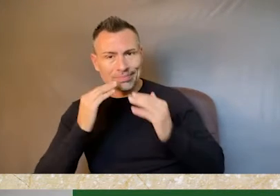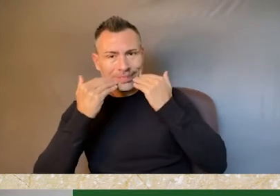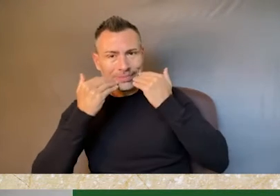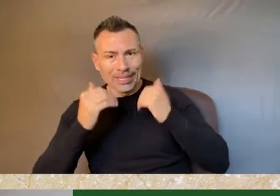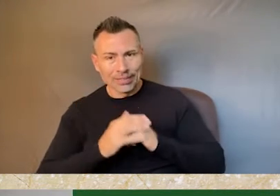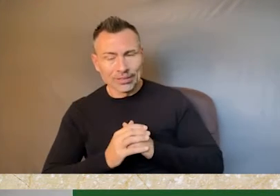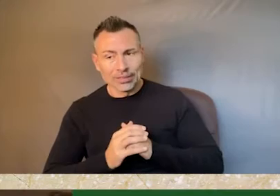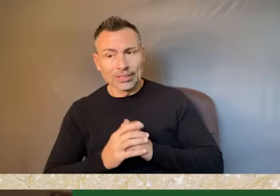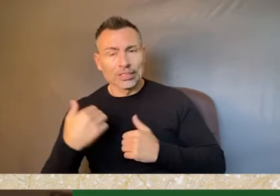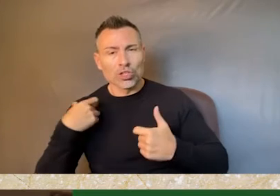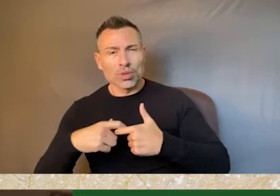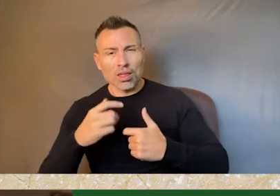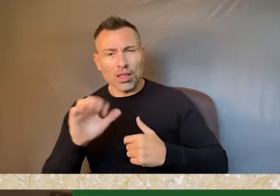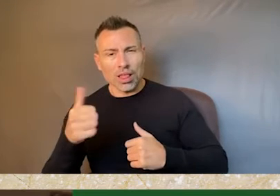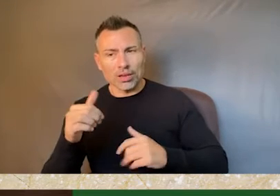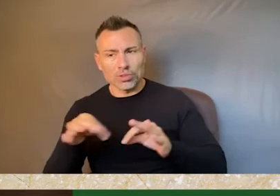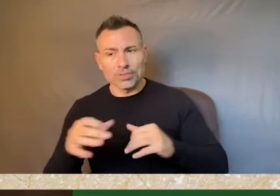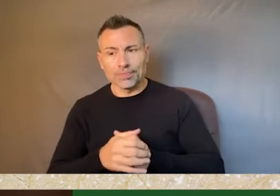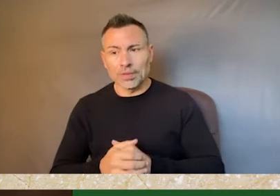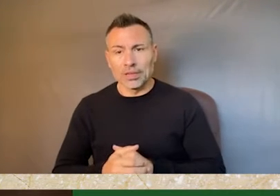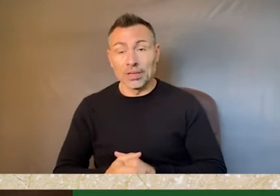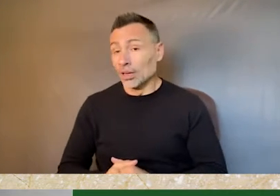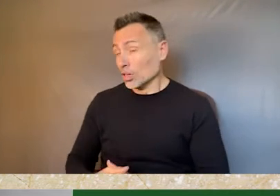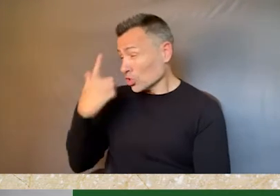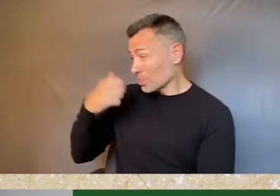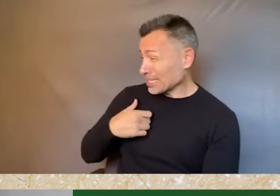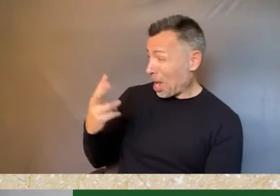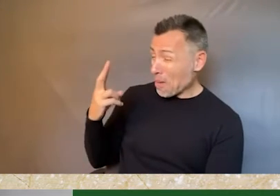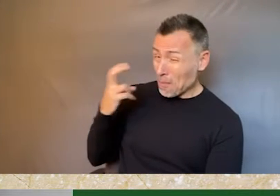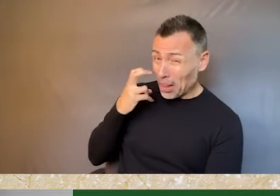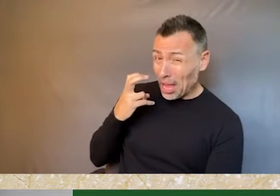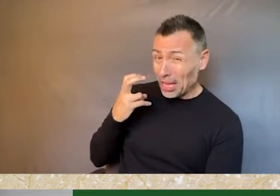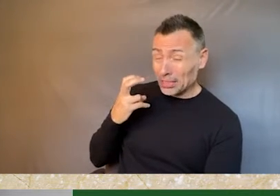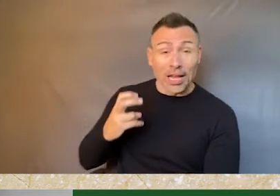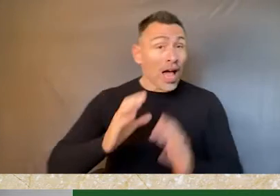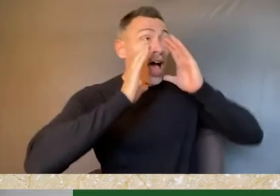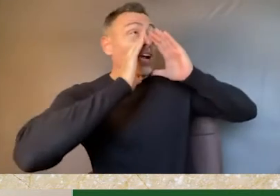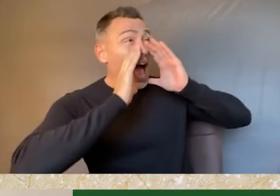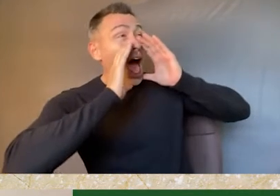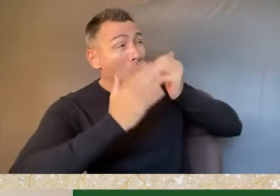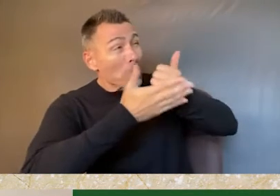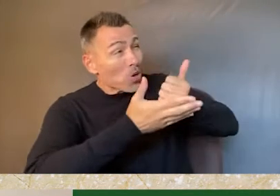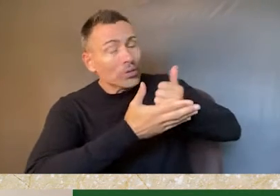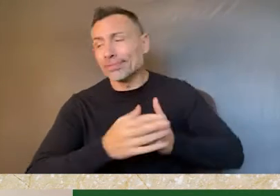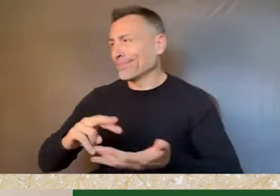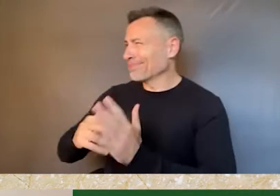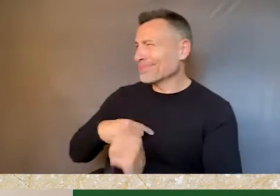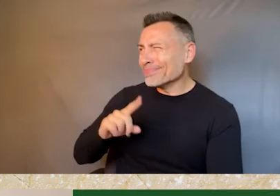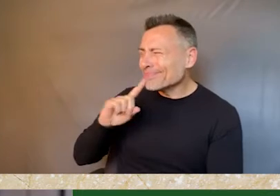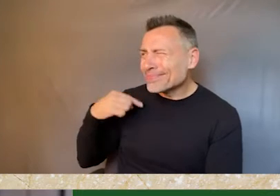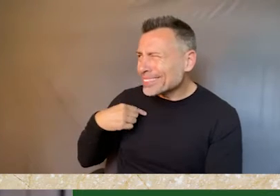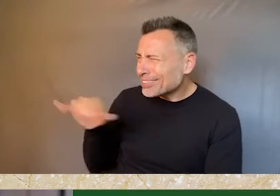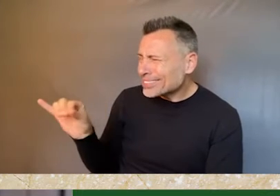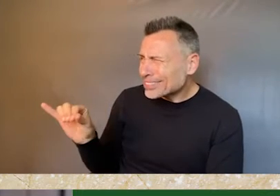Just because I'm blind May I help you? does not mean I'm deaf. I don't know. I think he said he was